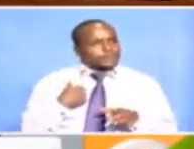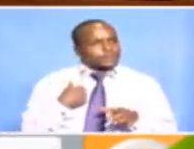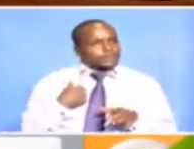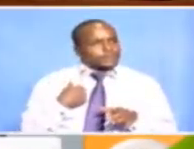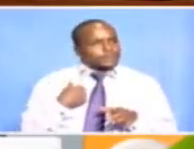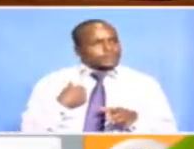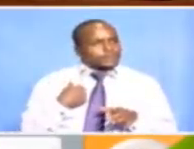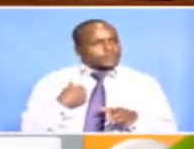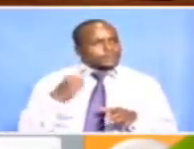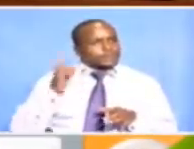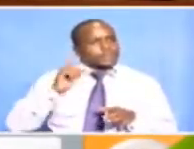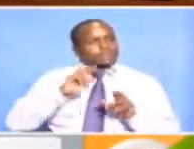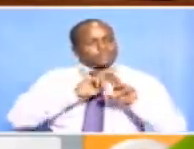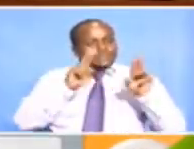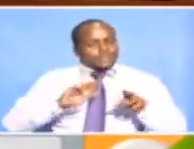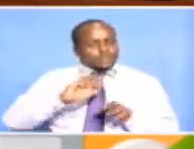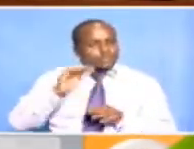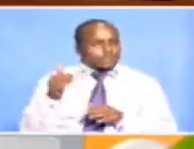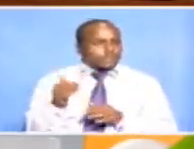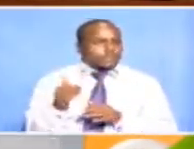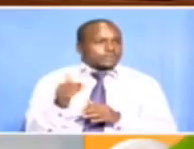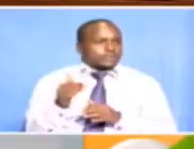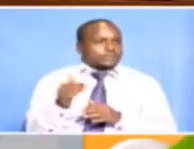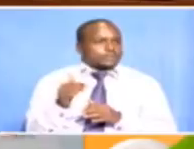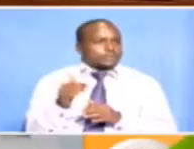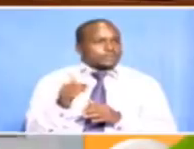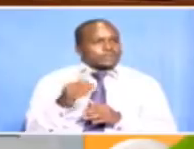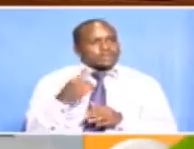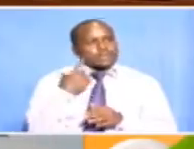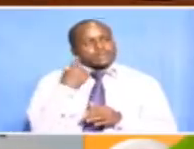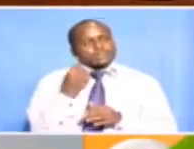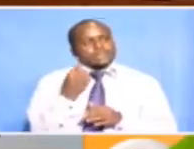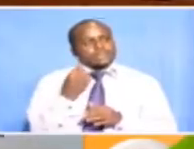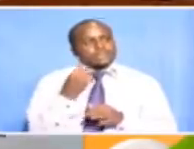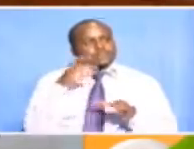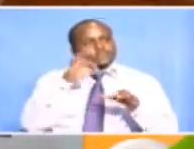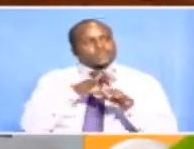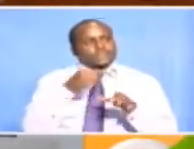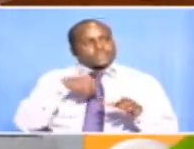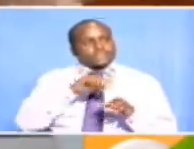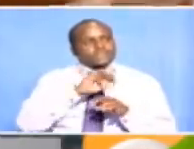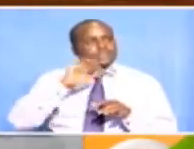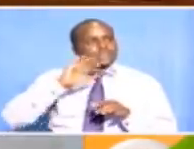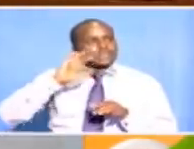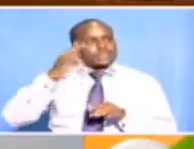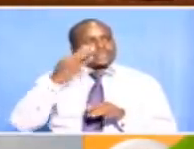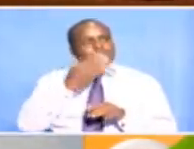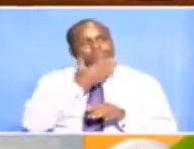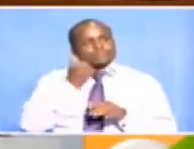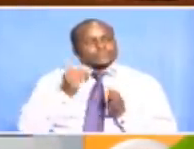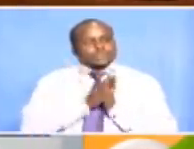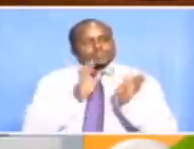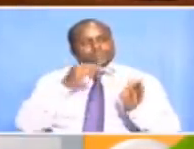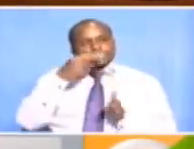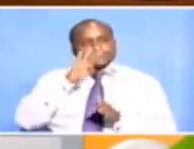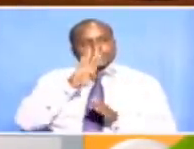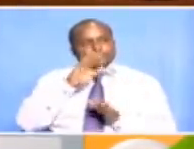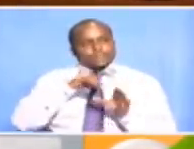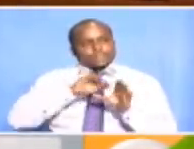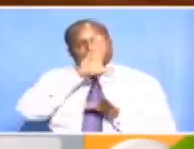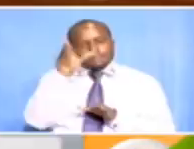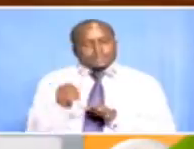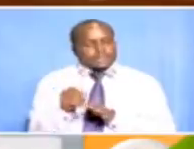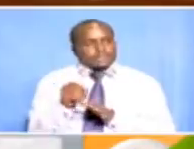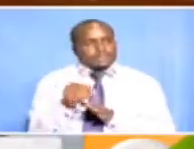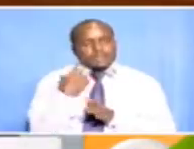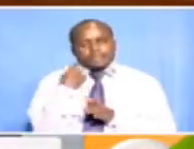is an international city. We were recently voted as the third best commercial hub in Africa. Recently, Nairobi